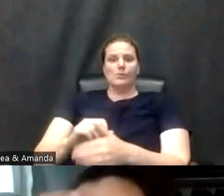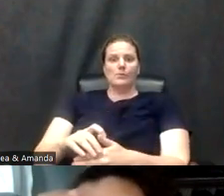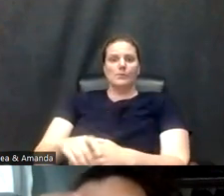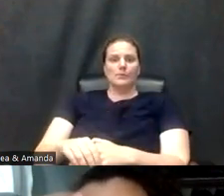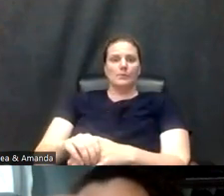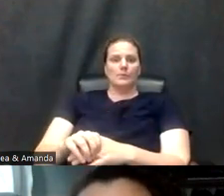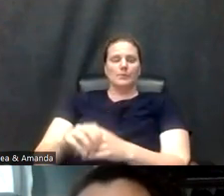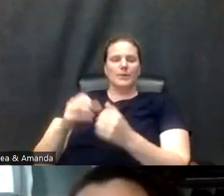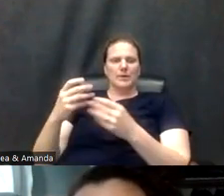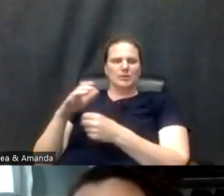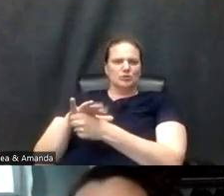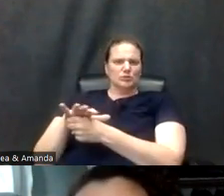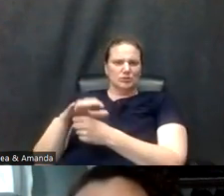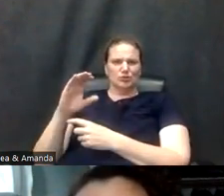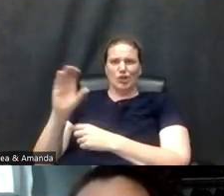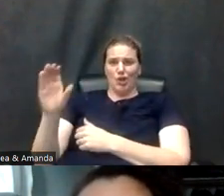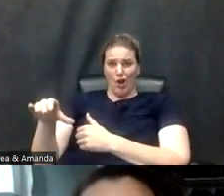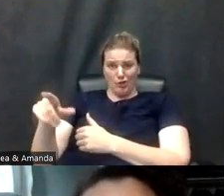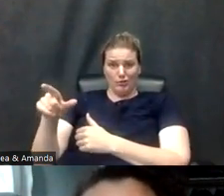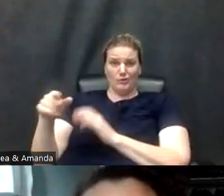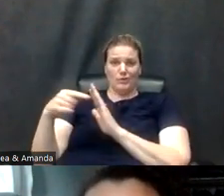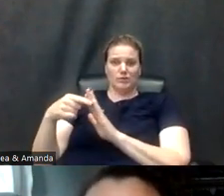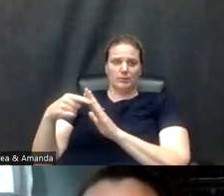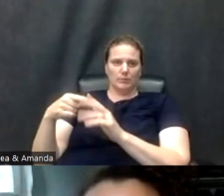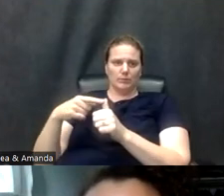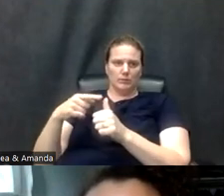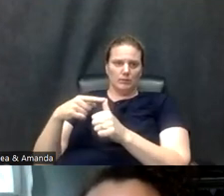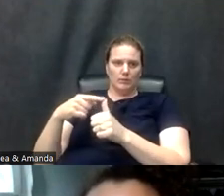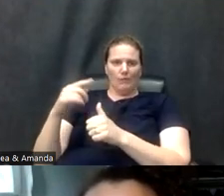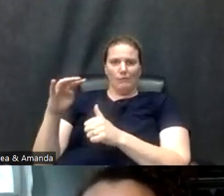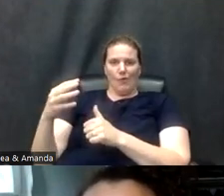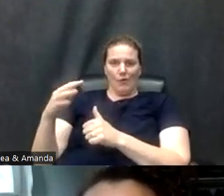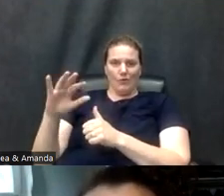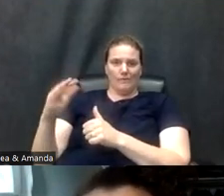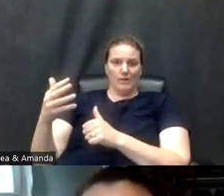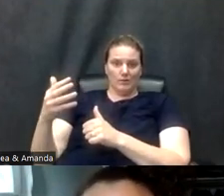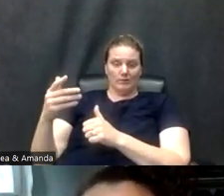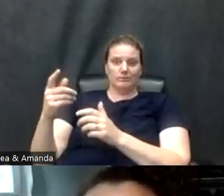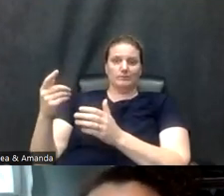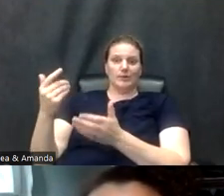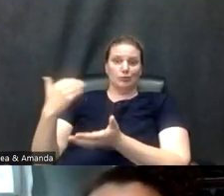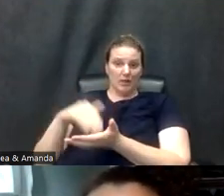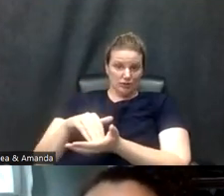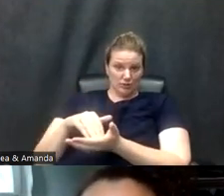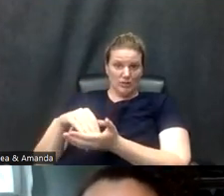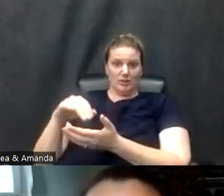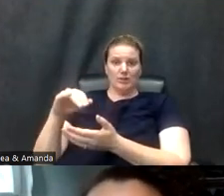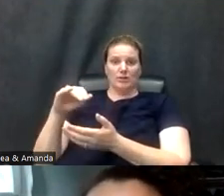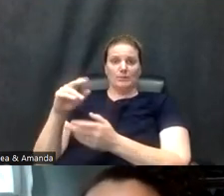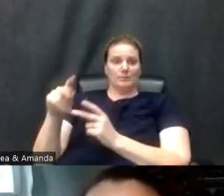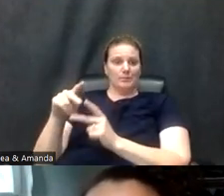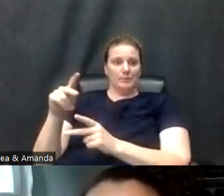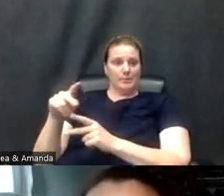Many of the jurisdictions, like Chicago, for example, are on their fourth or fifth iteration. And so people